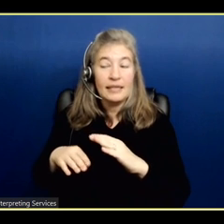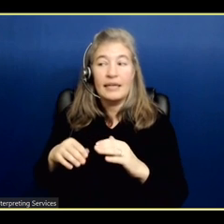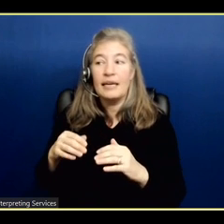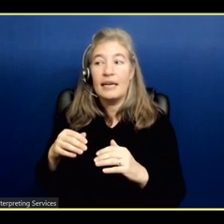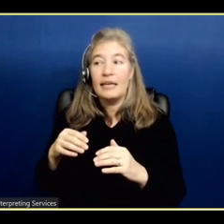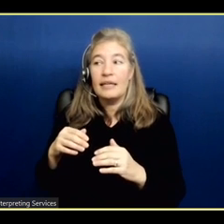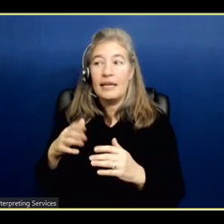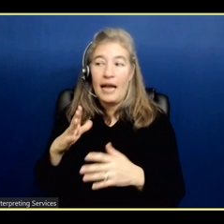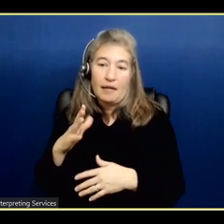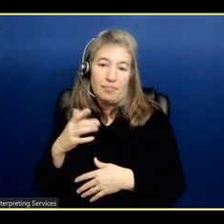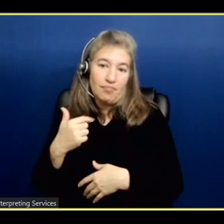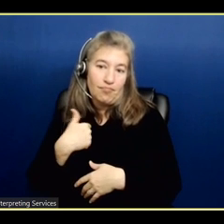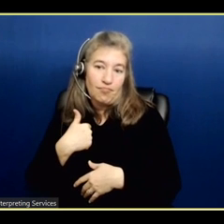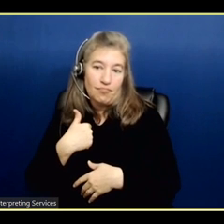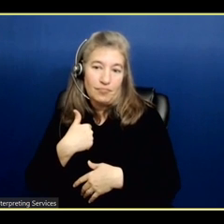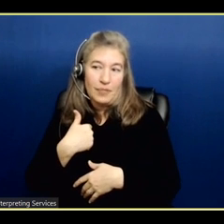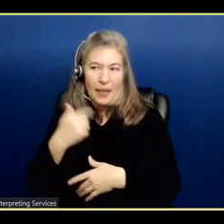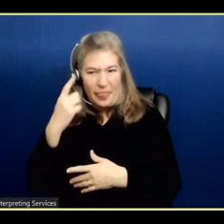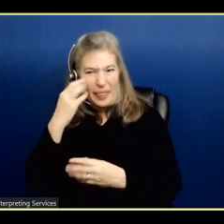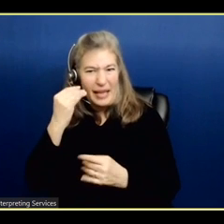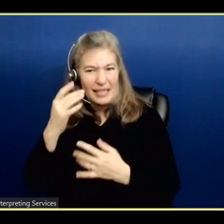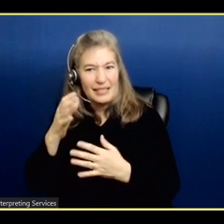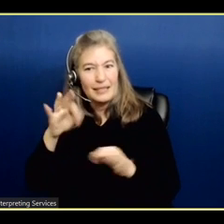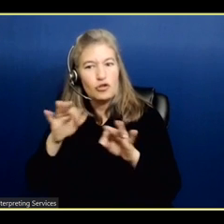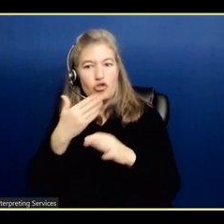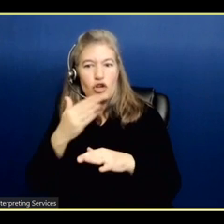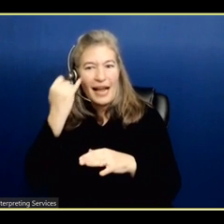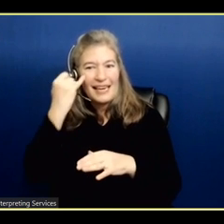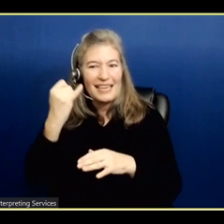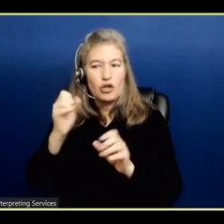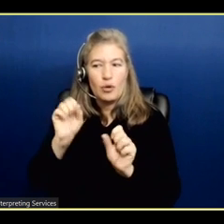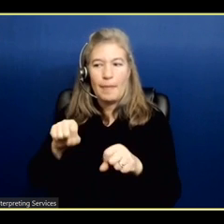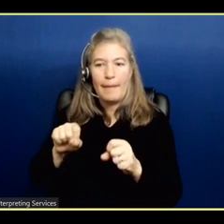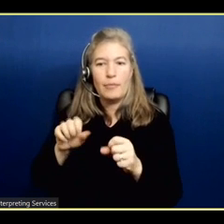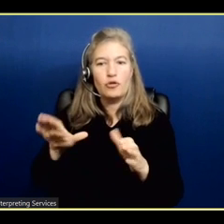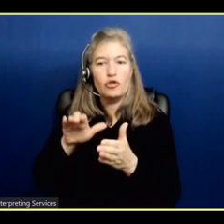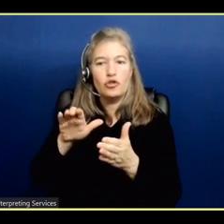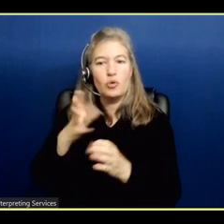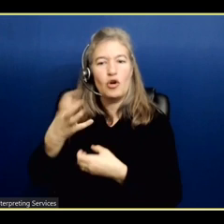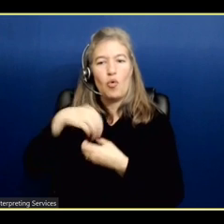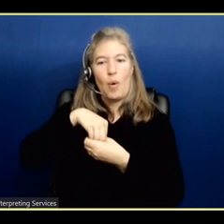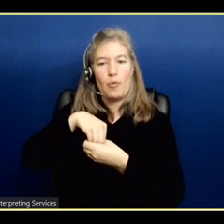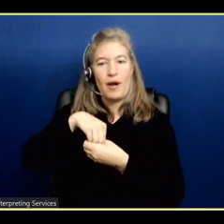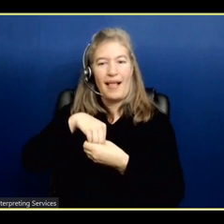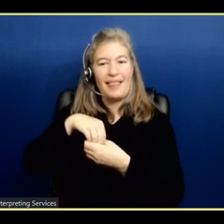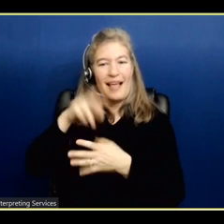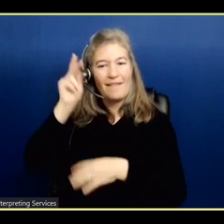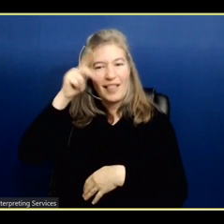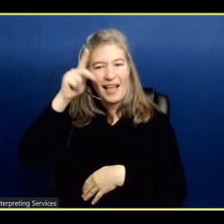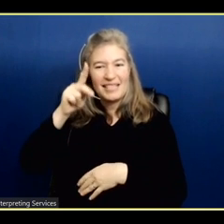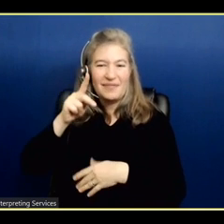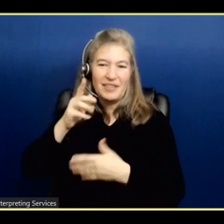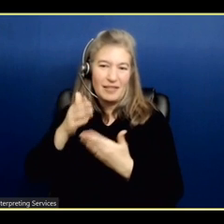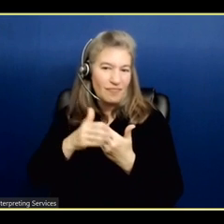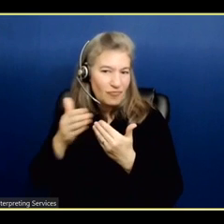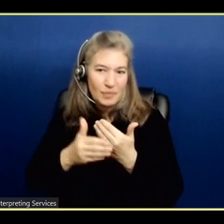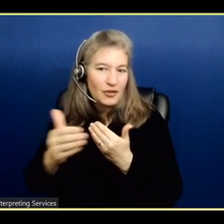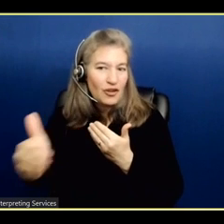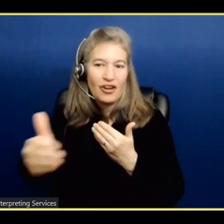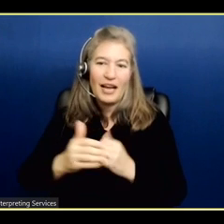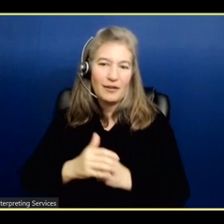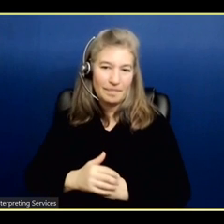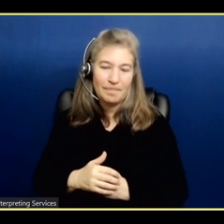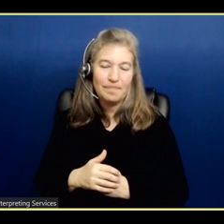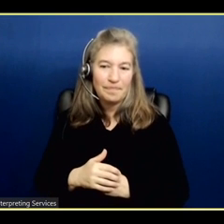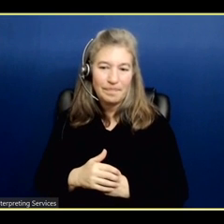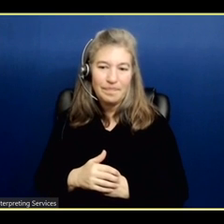so important. And as NPN support is primarily for artistic programming, we're really thinking through how we can